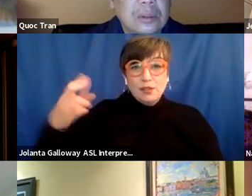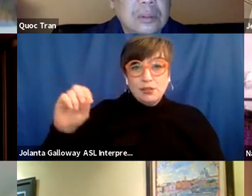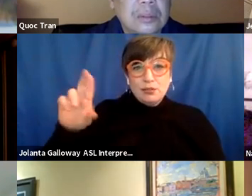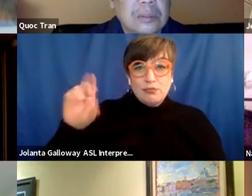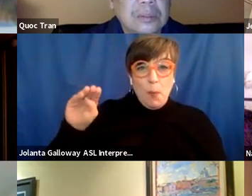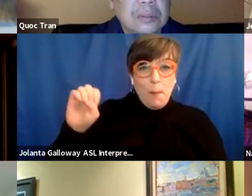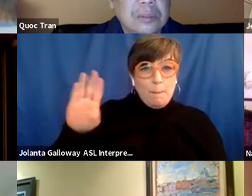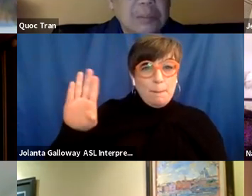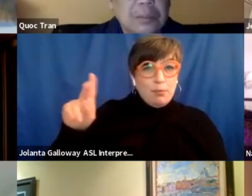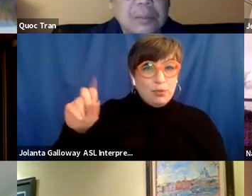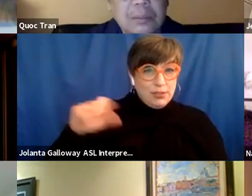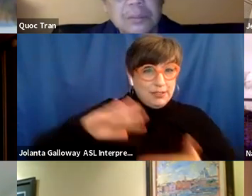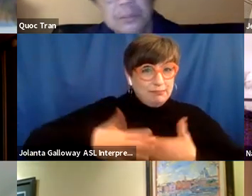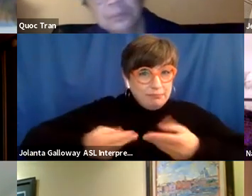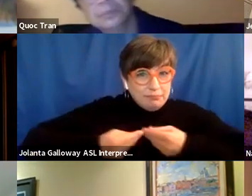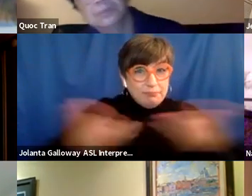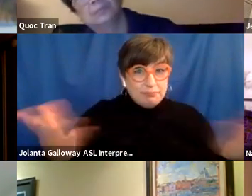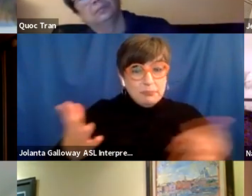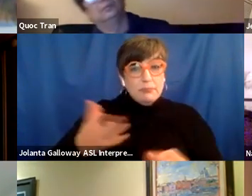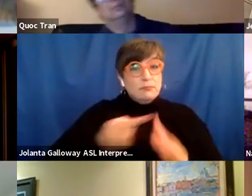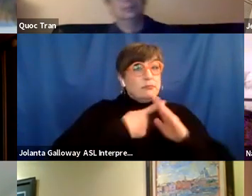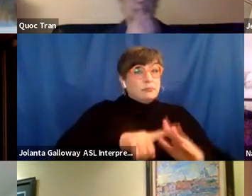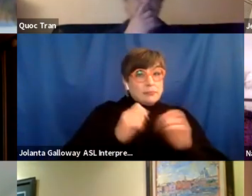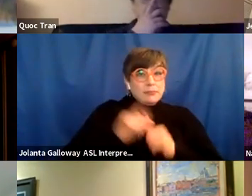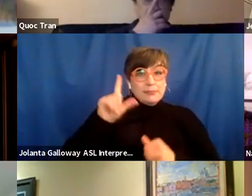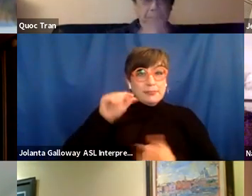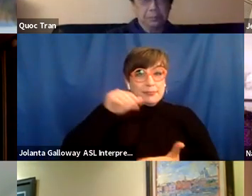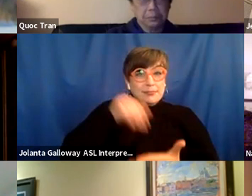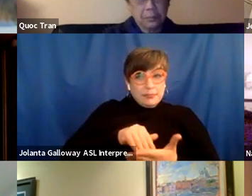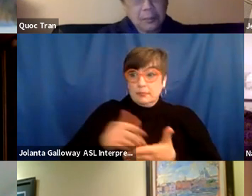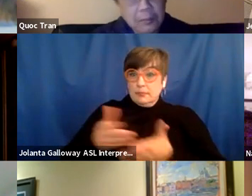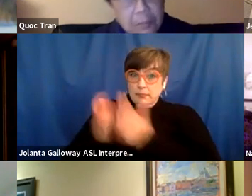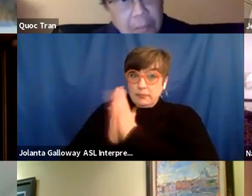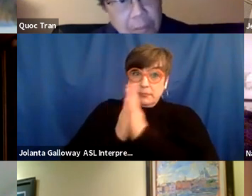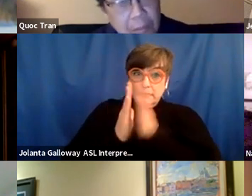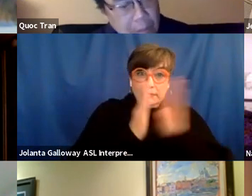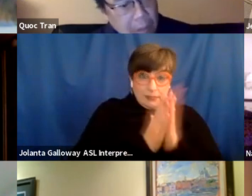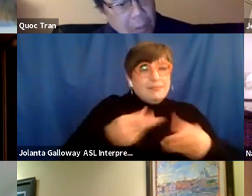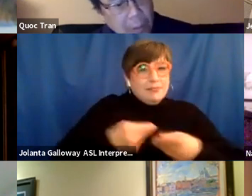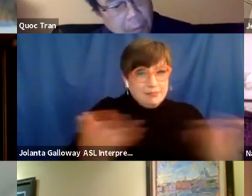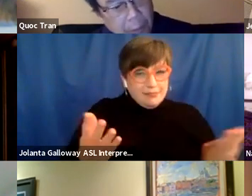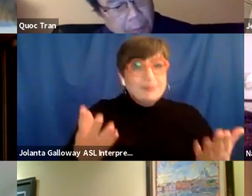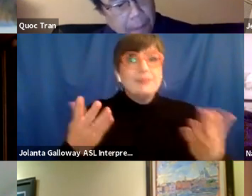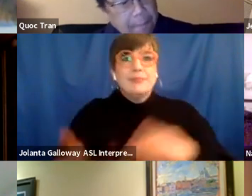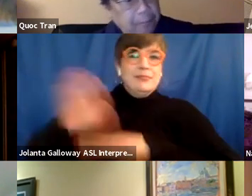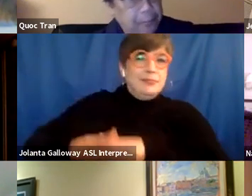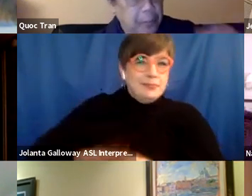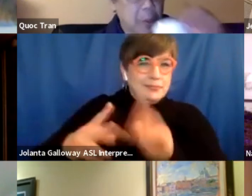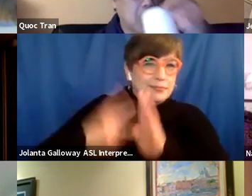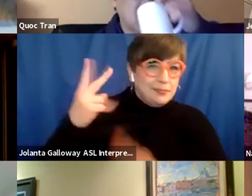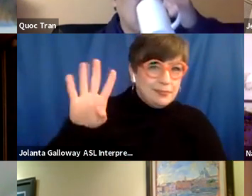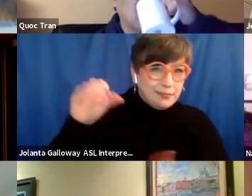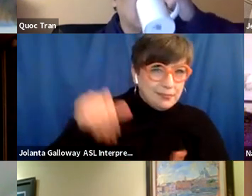to date. We initially had 20,000 so that every student who requested a Chromebook received a Chromebook. We've provided thousands